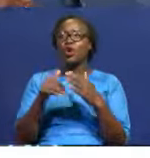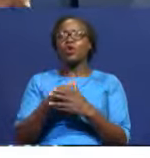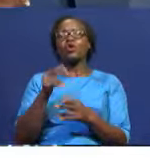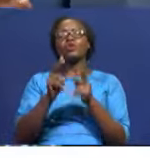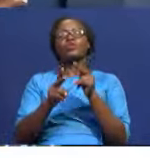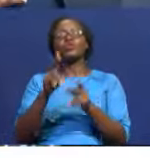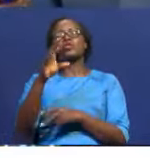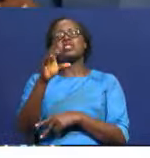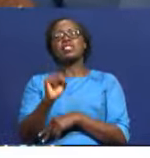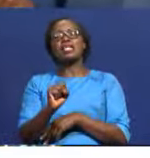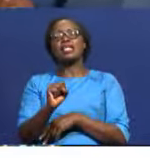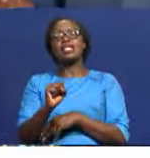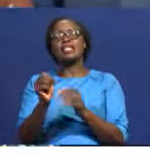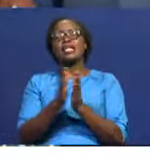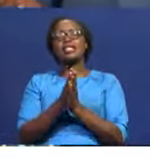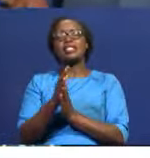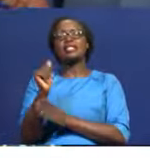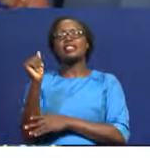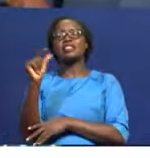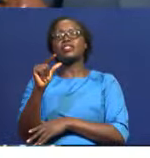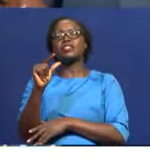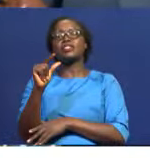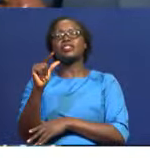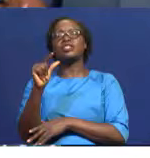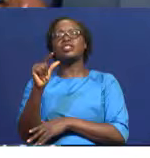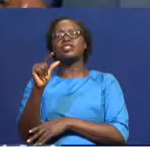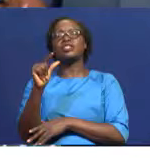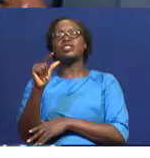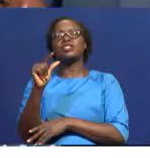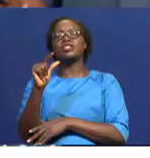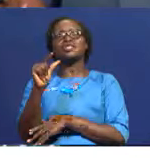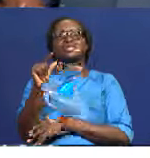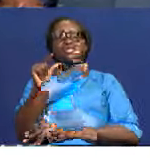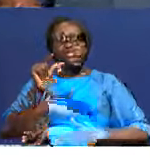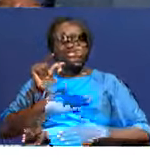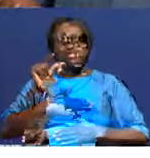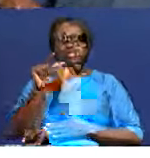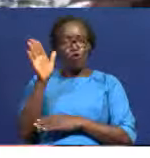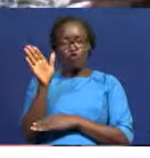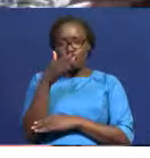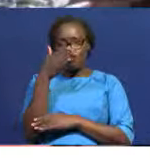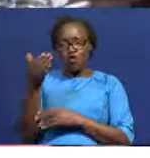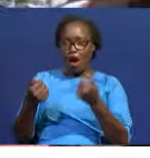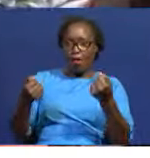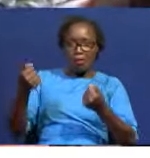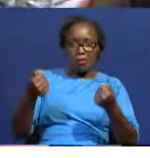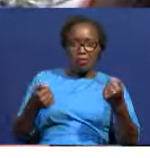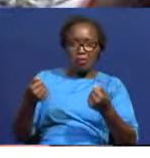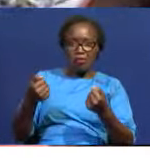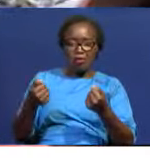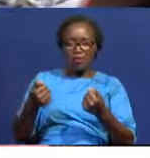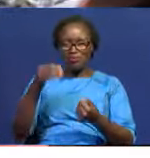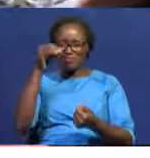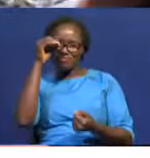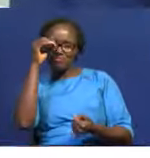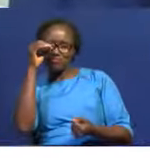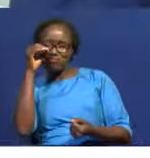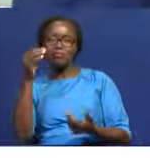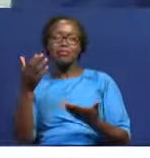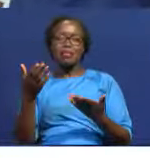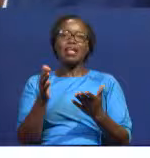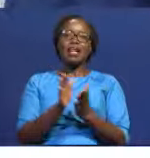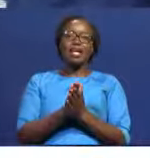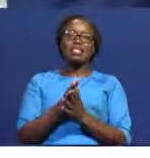cabinet secretaries and the attorney general will no longer have the national flag on their cars and the trappings that come